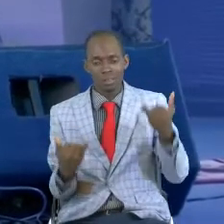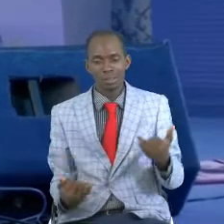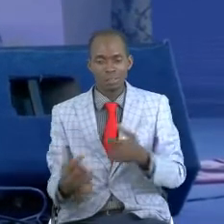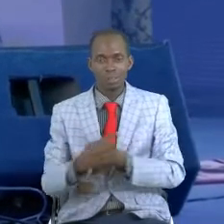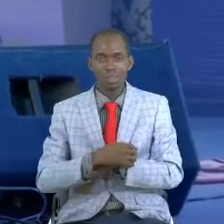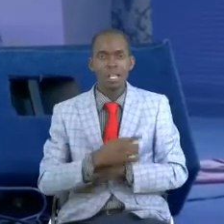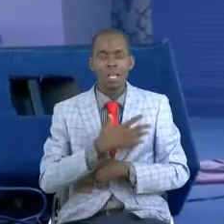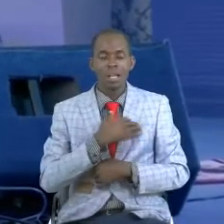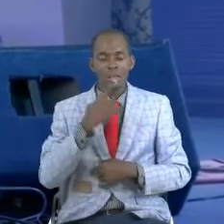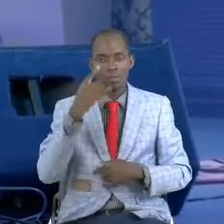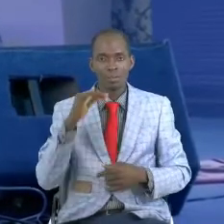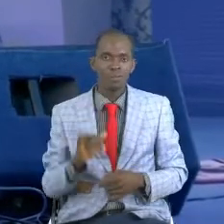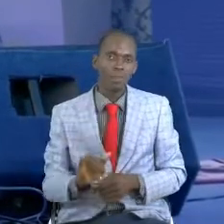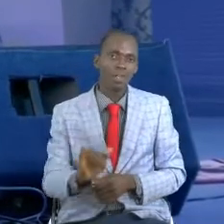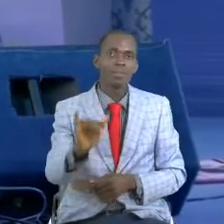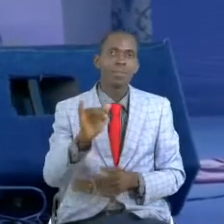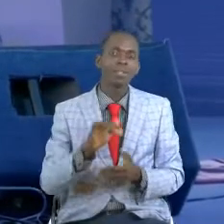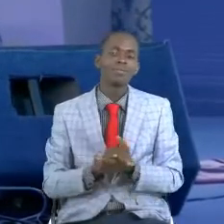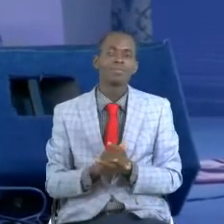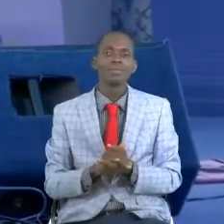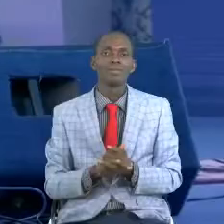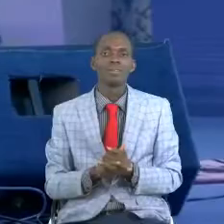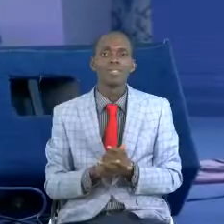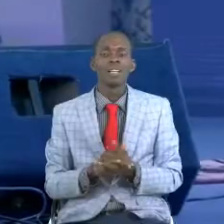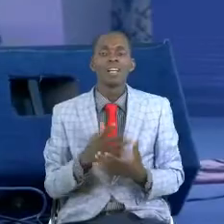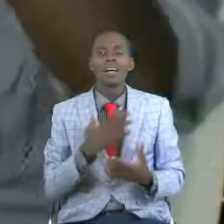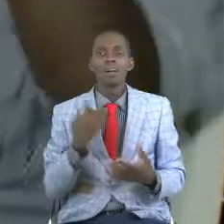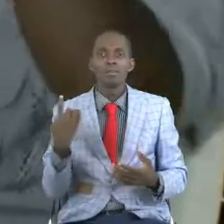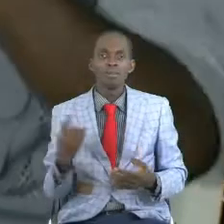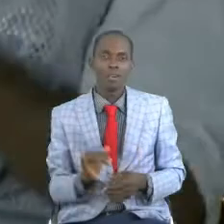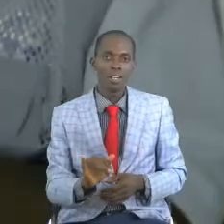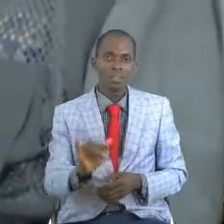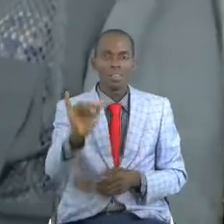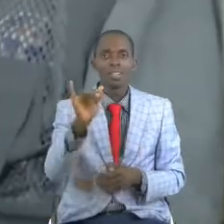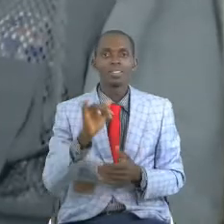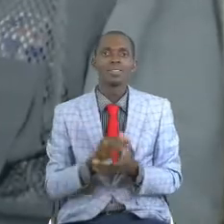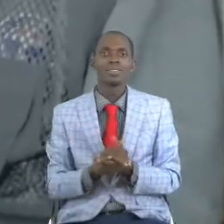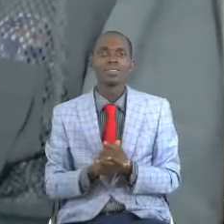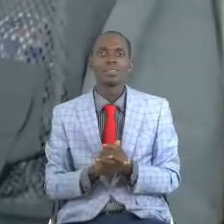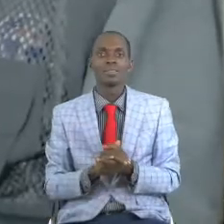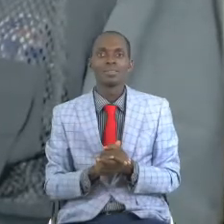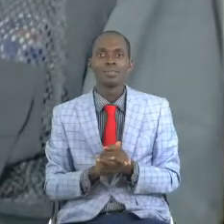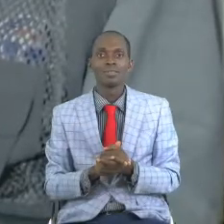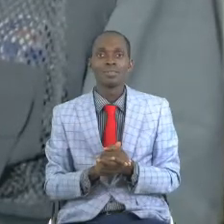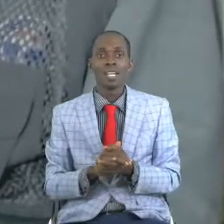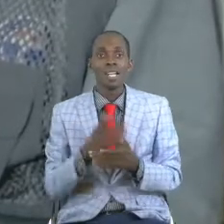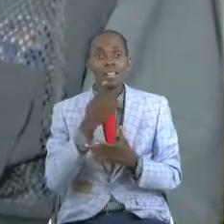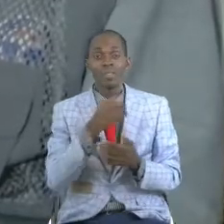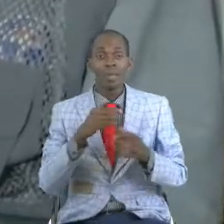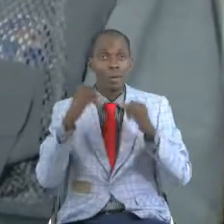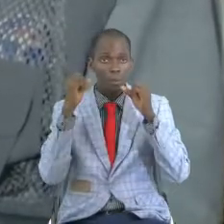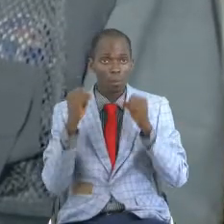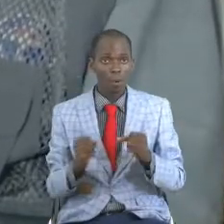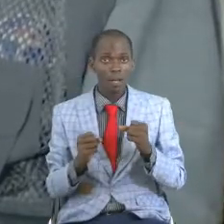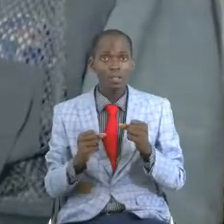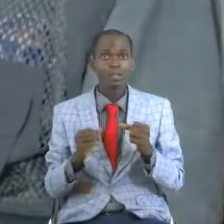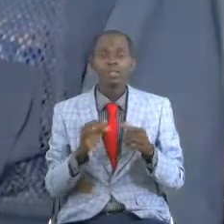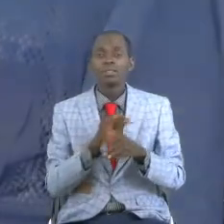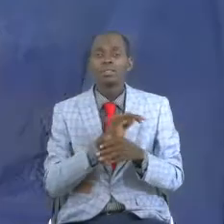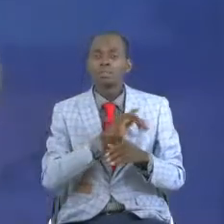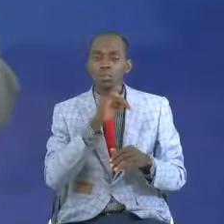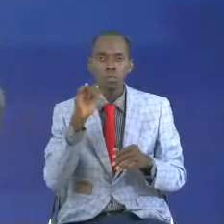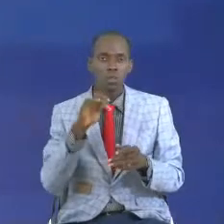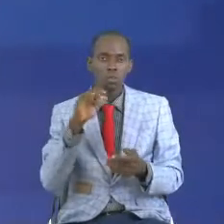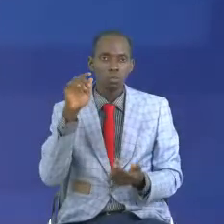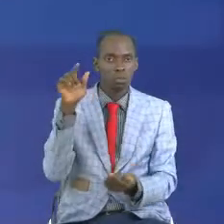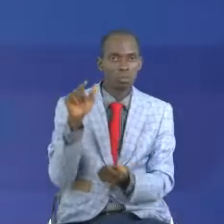and tell me forever. The power does not abate, the